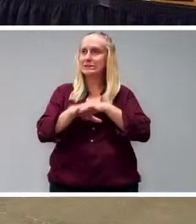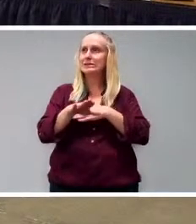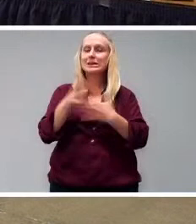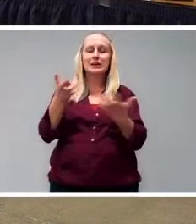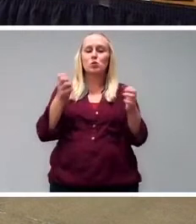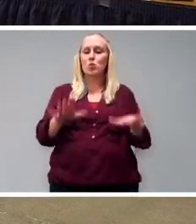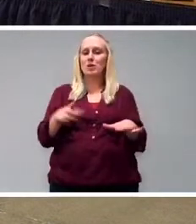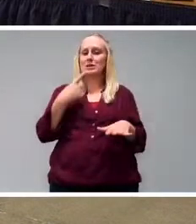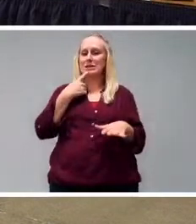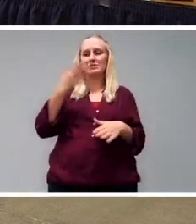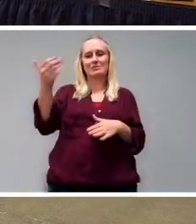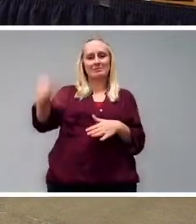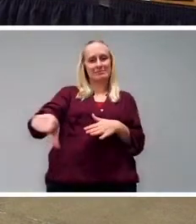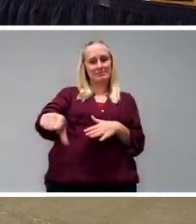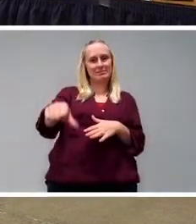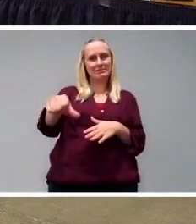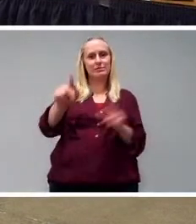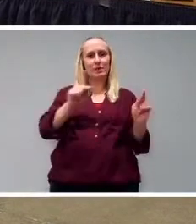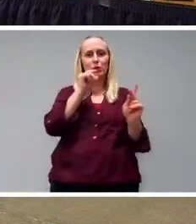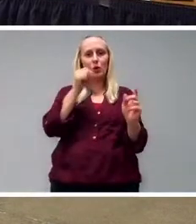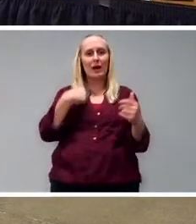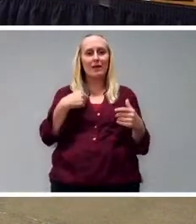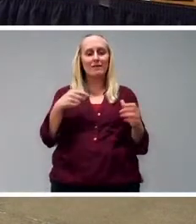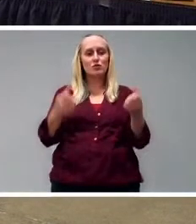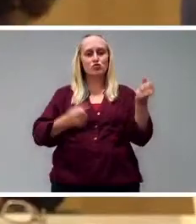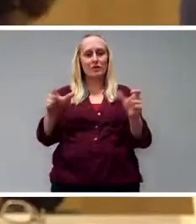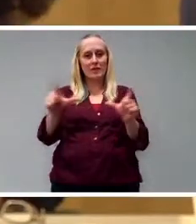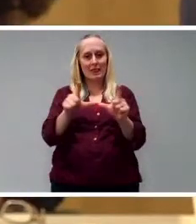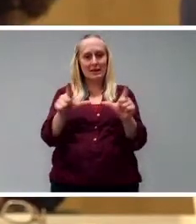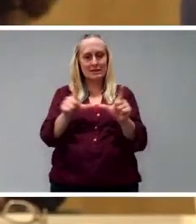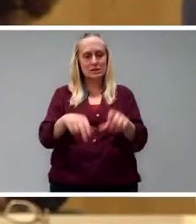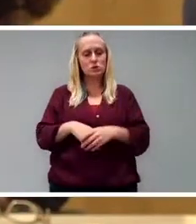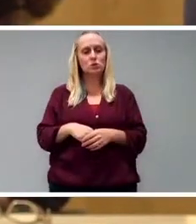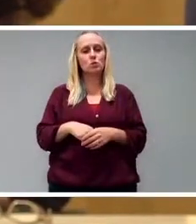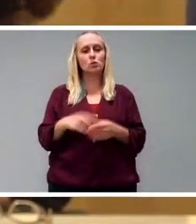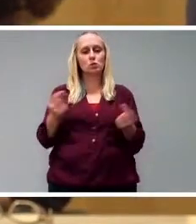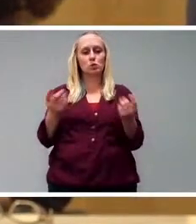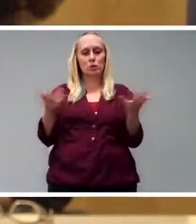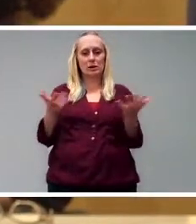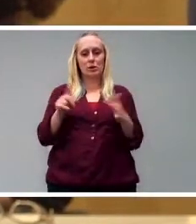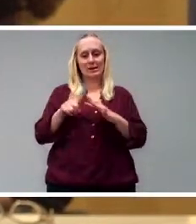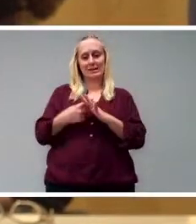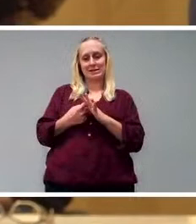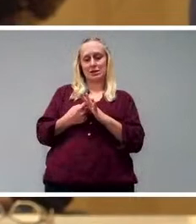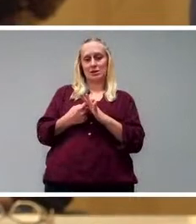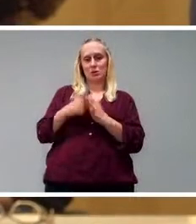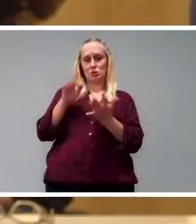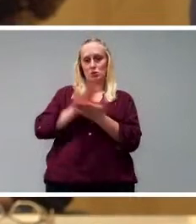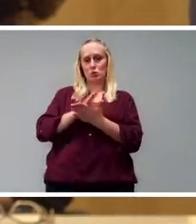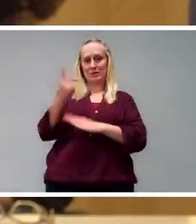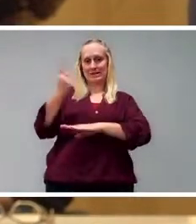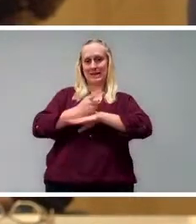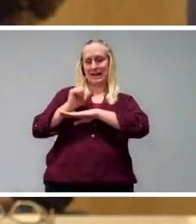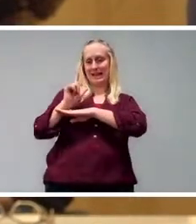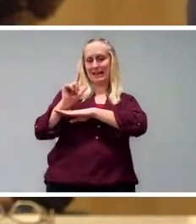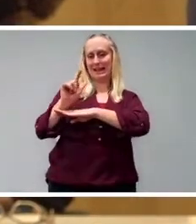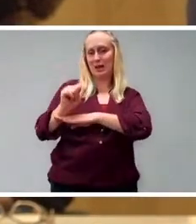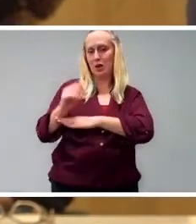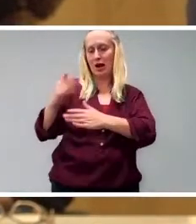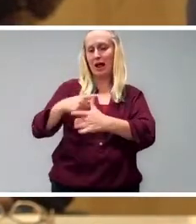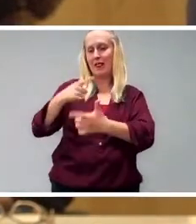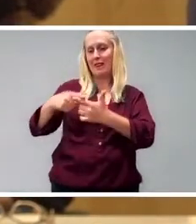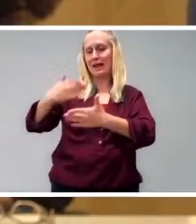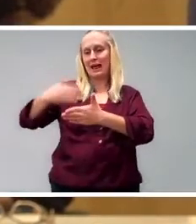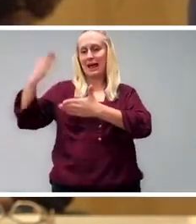who didn't have their driver's license or didn't have a car available. So what we do is we start our school day just a little bit later, and we end our school day just a little